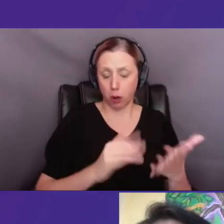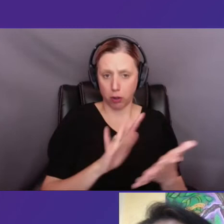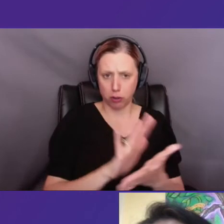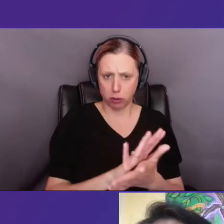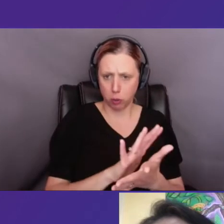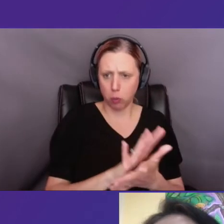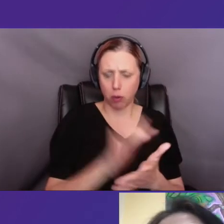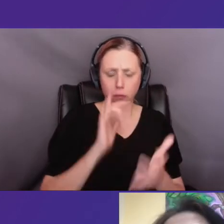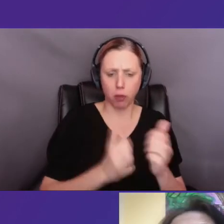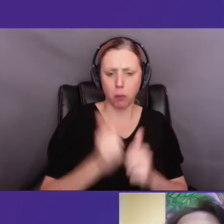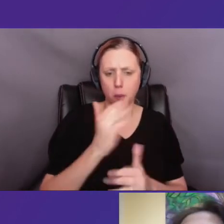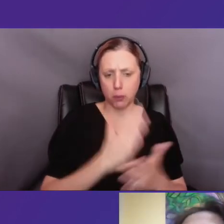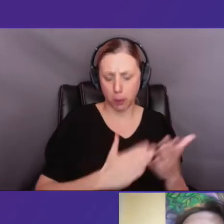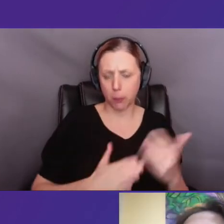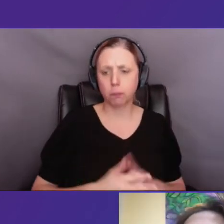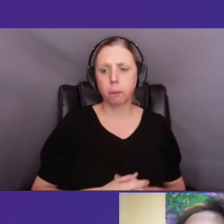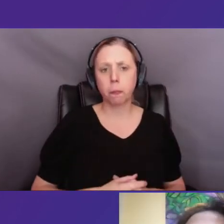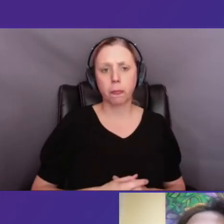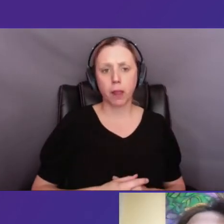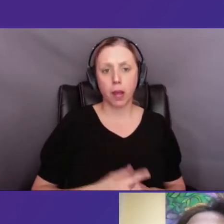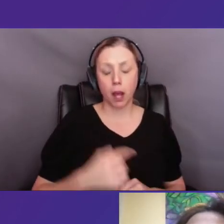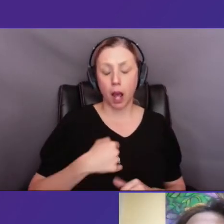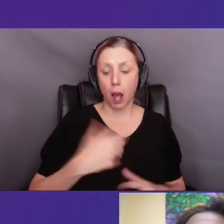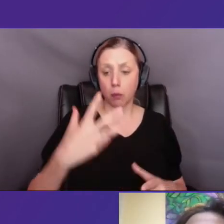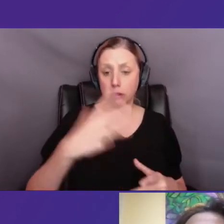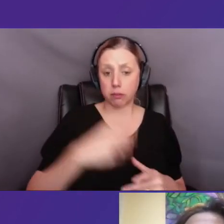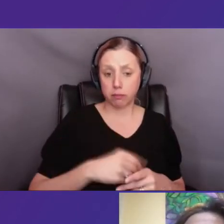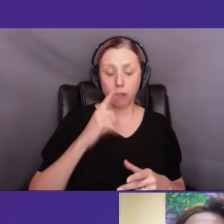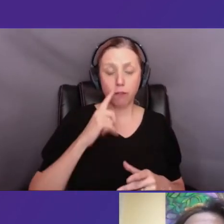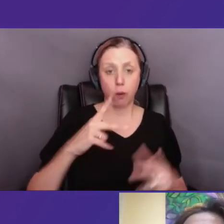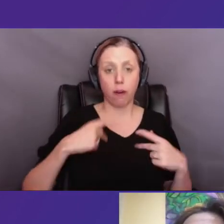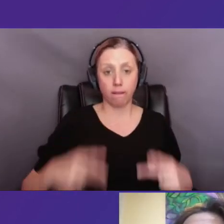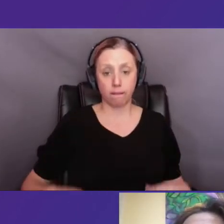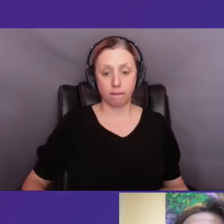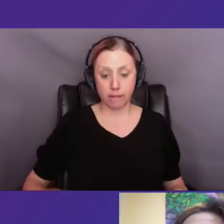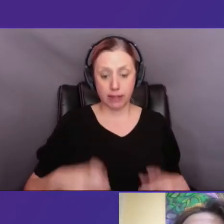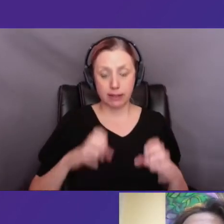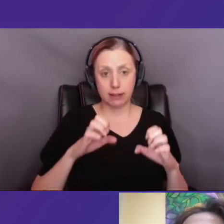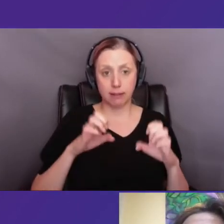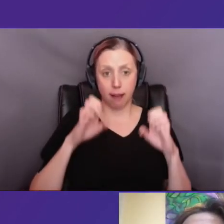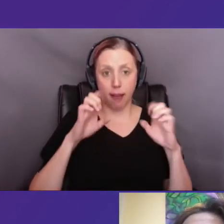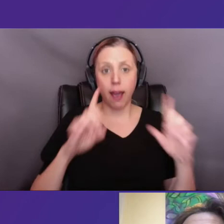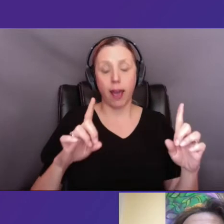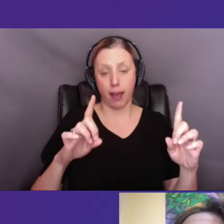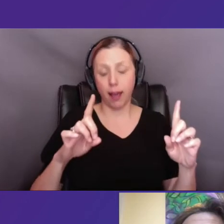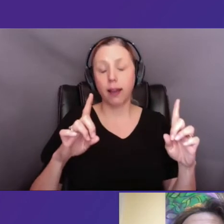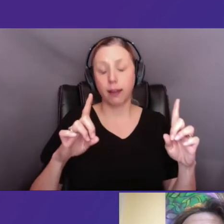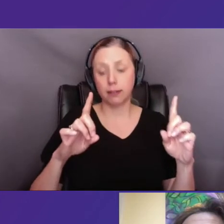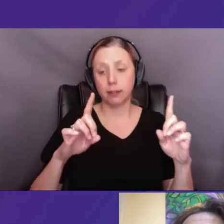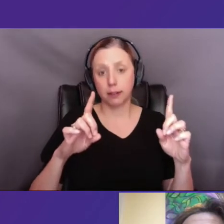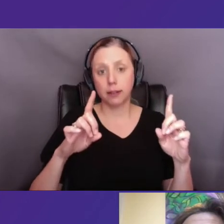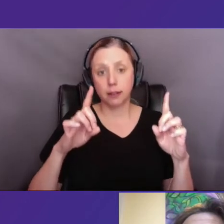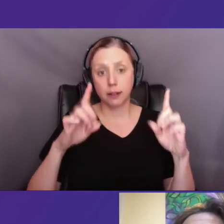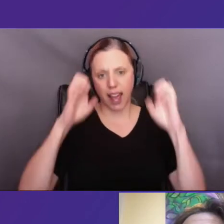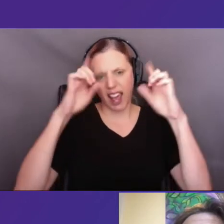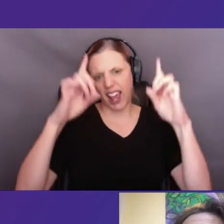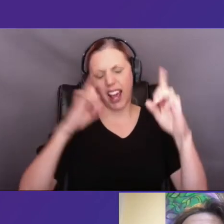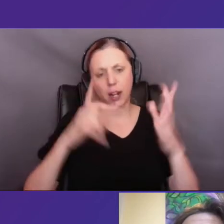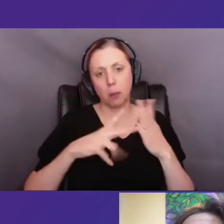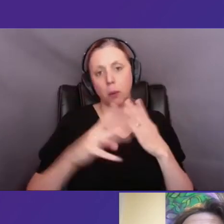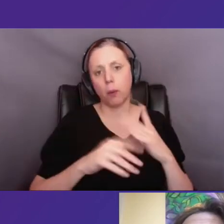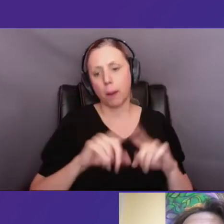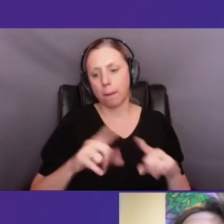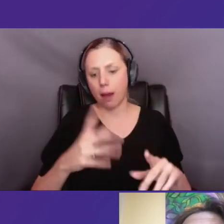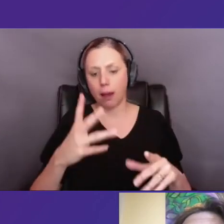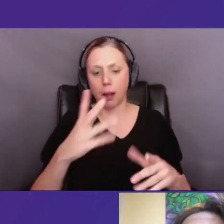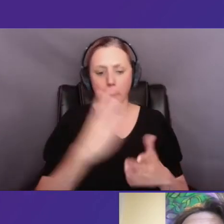part. I was part of a physical education program, but part of it was dance instruction. So